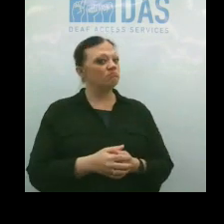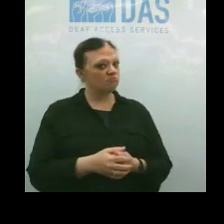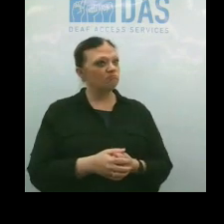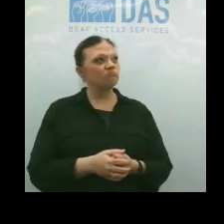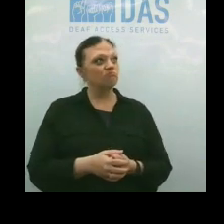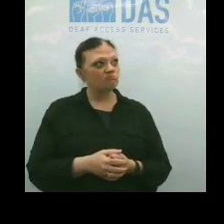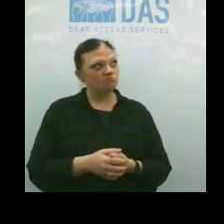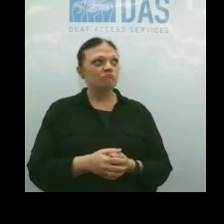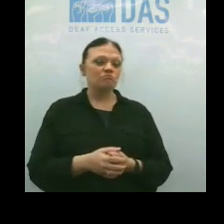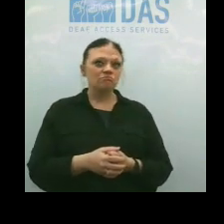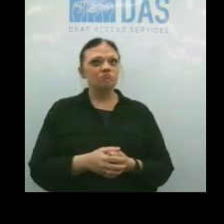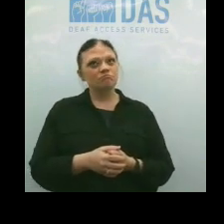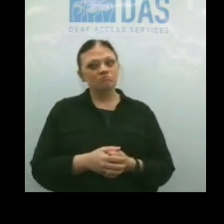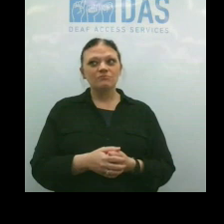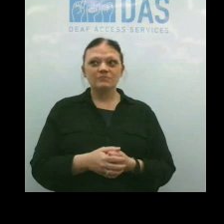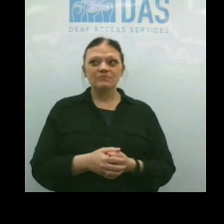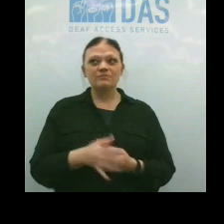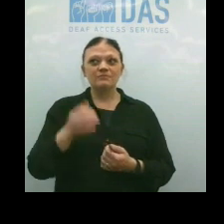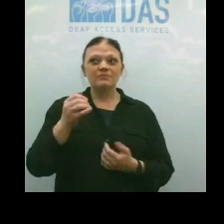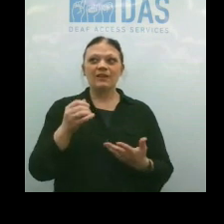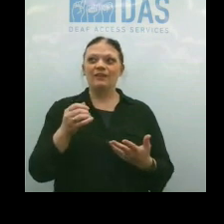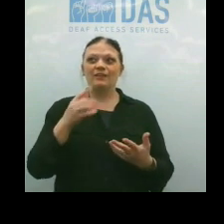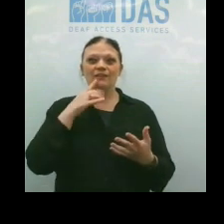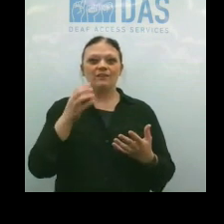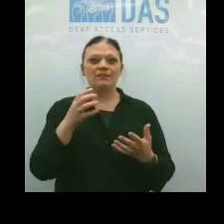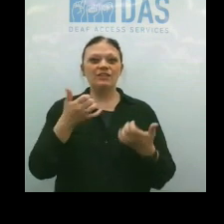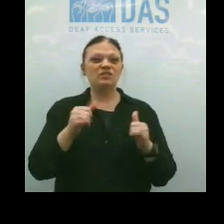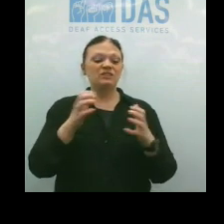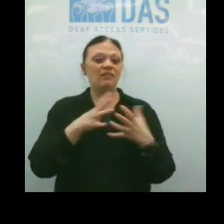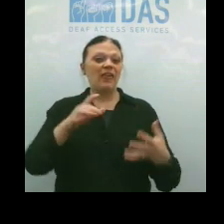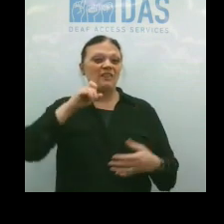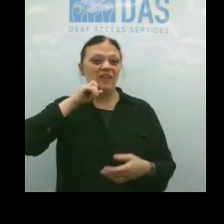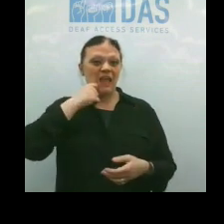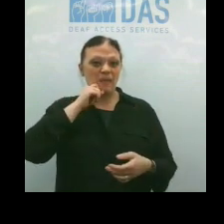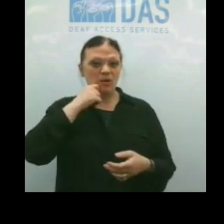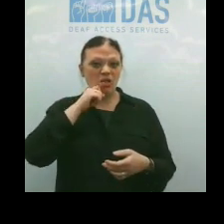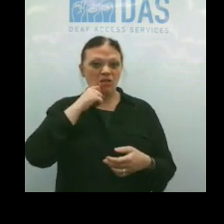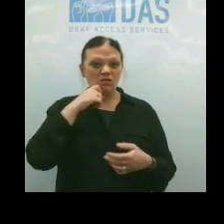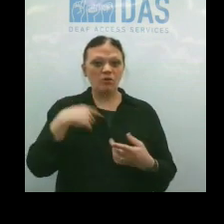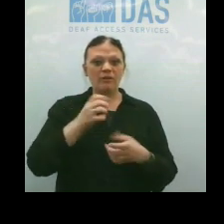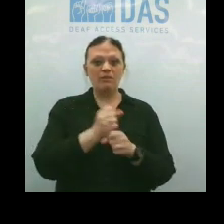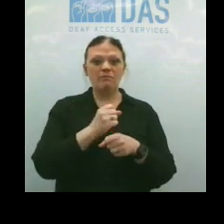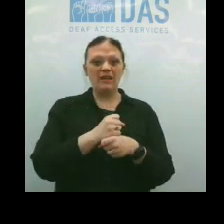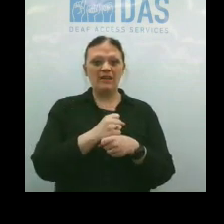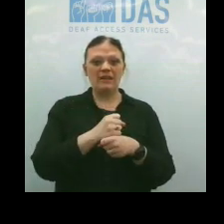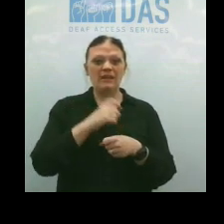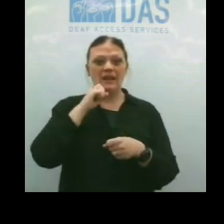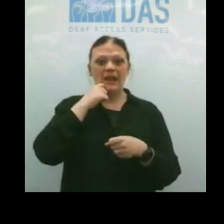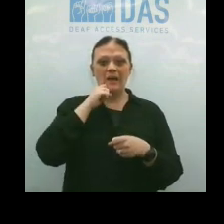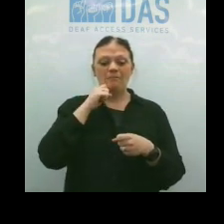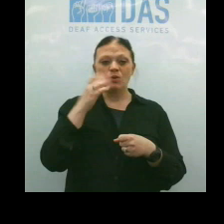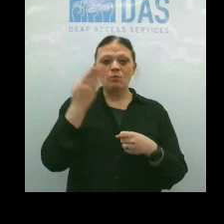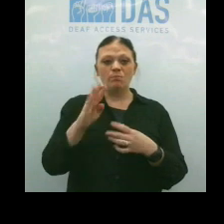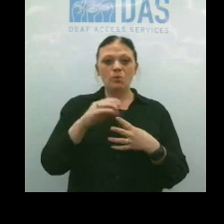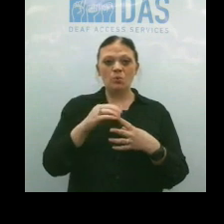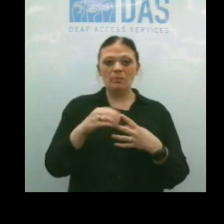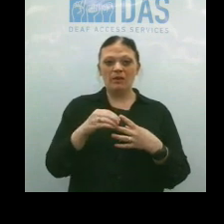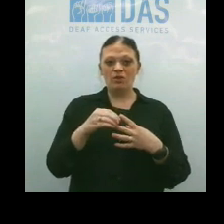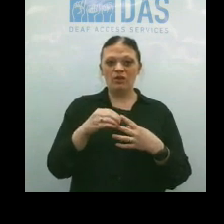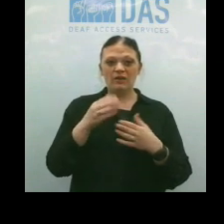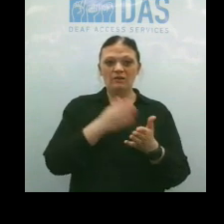there's well, if you can get, there's still a lot of apples out there. We've been making apple blueberry pies and